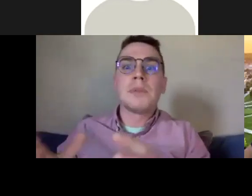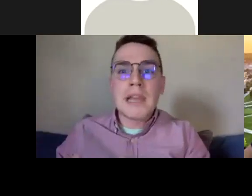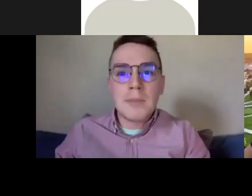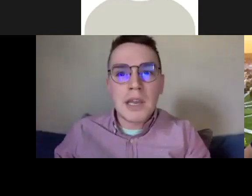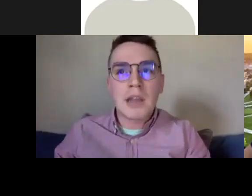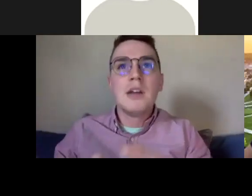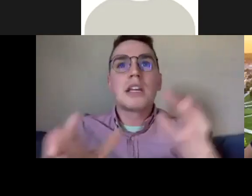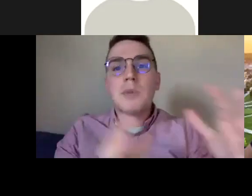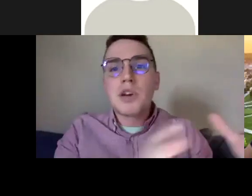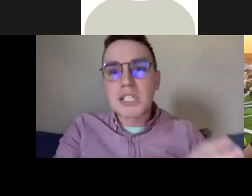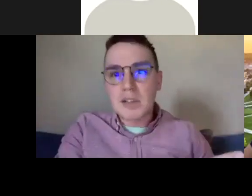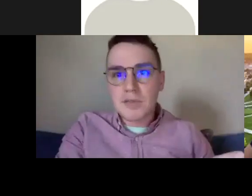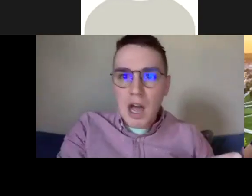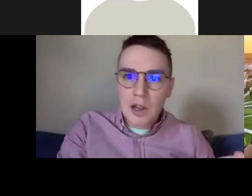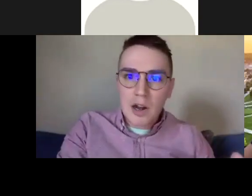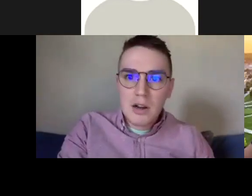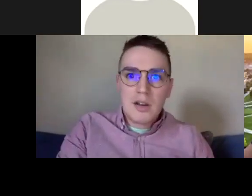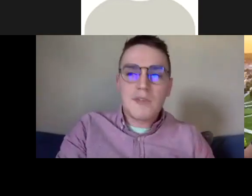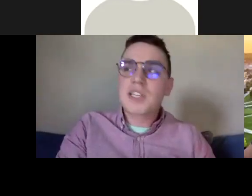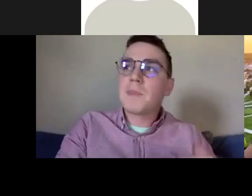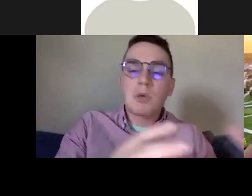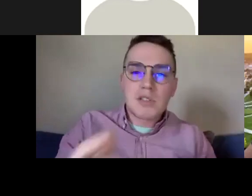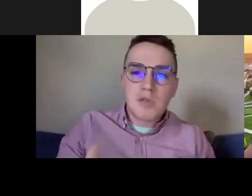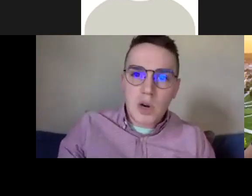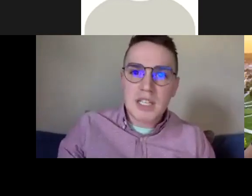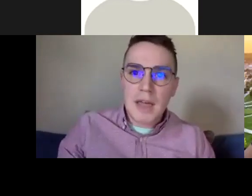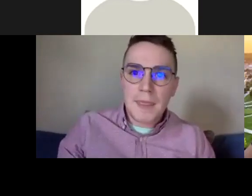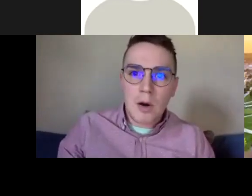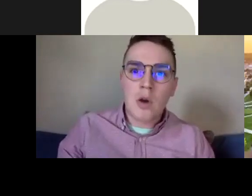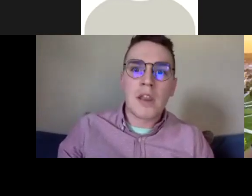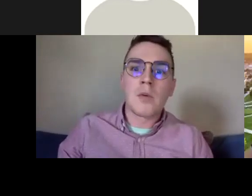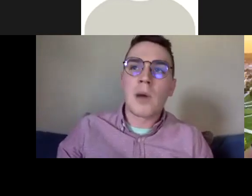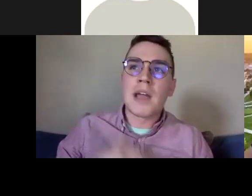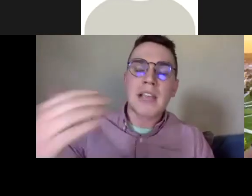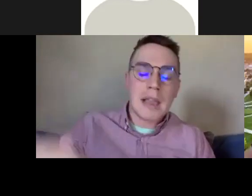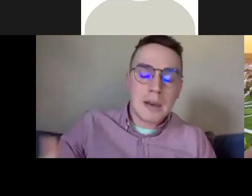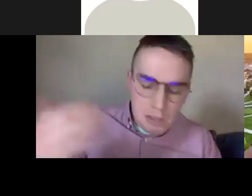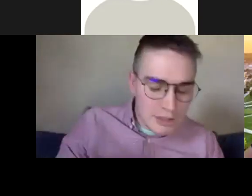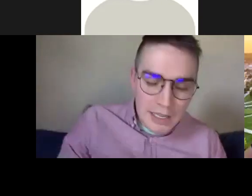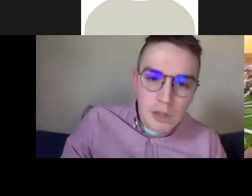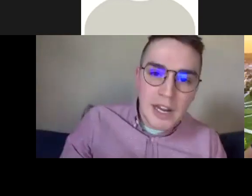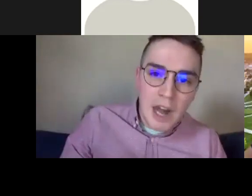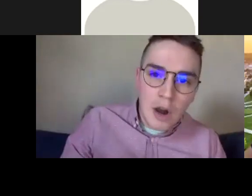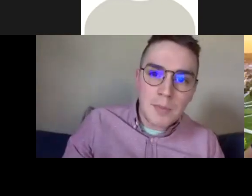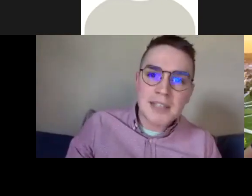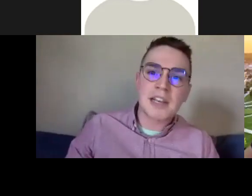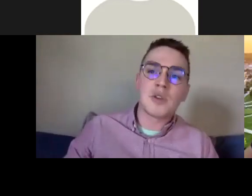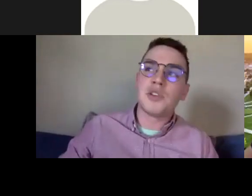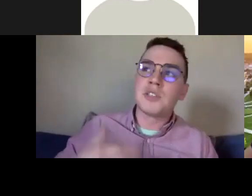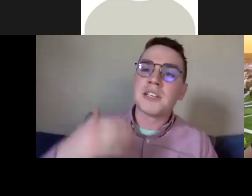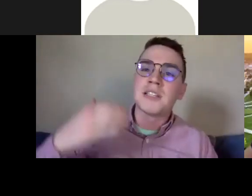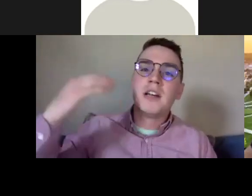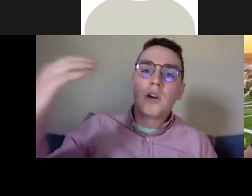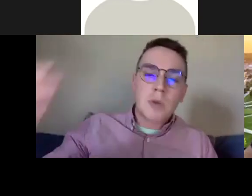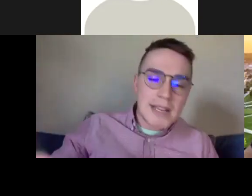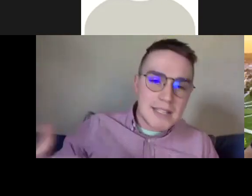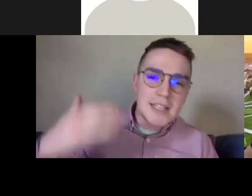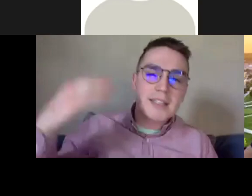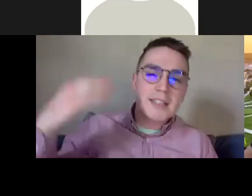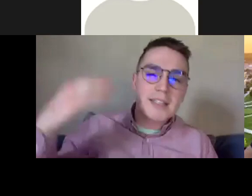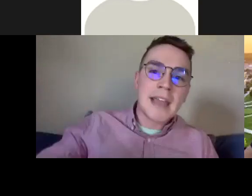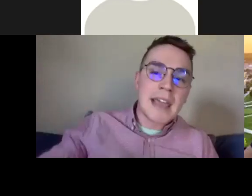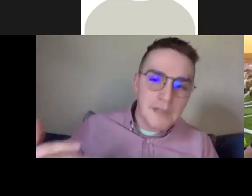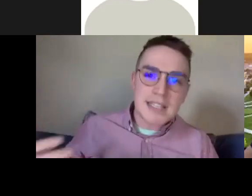or blaming communities of color for something which, of course, not their own, and the ways, including our own president, who uses